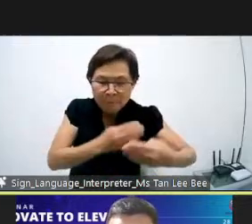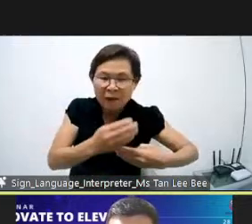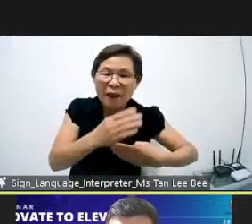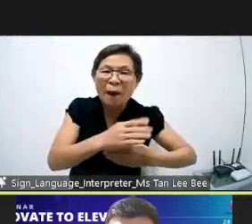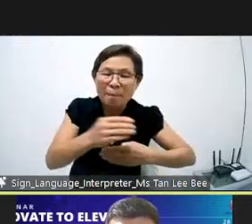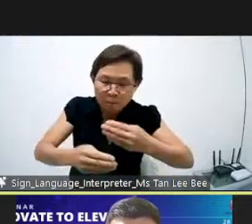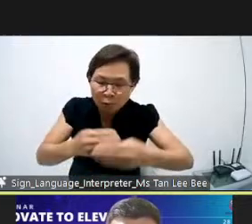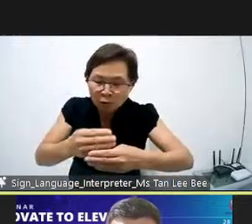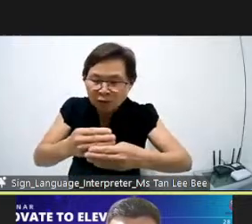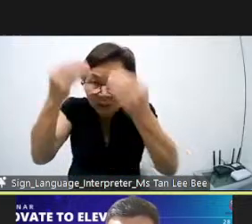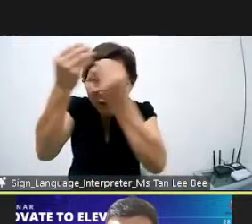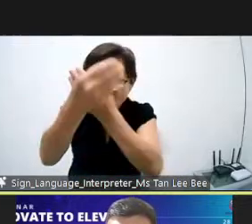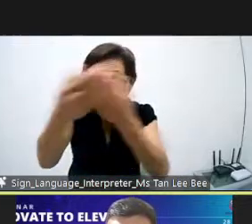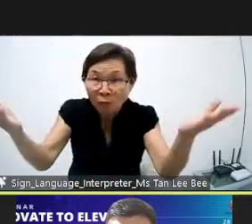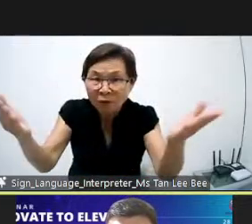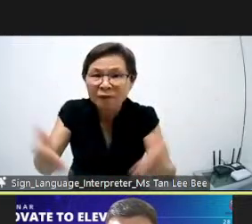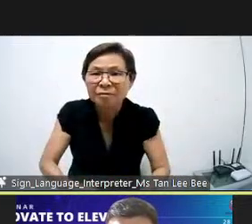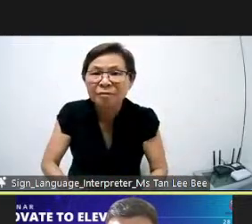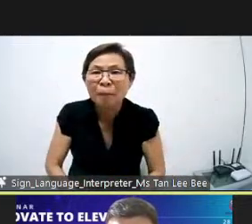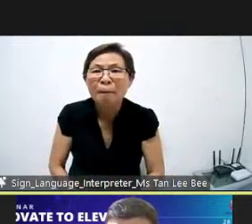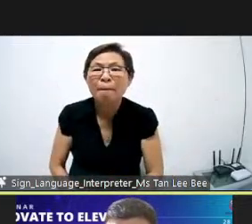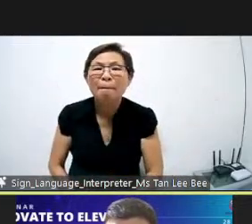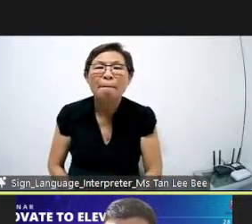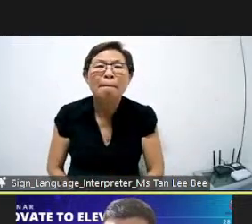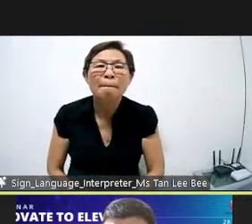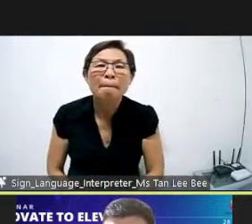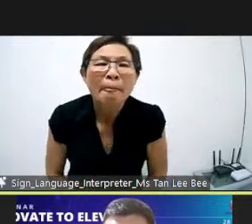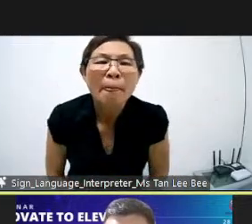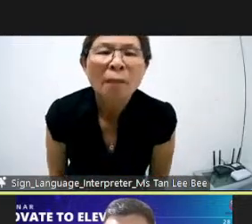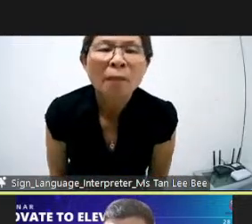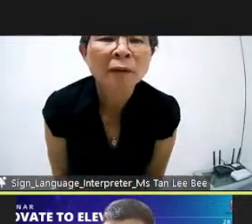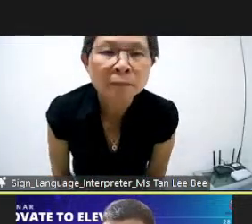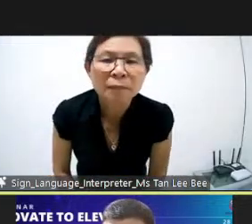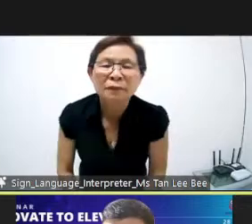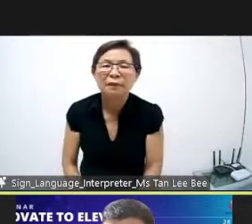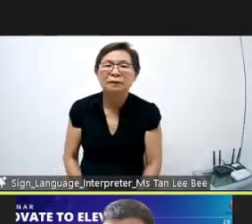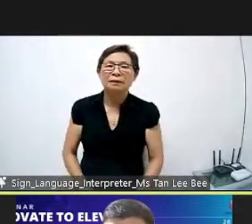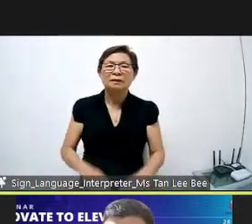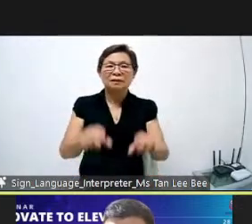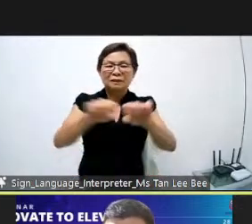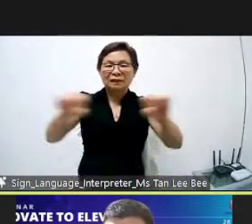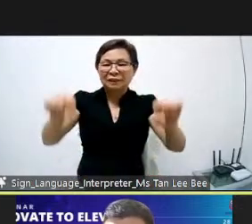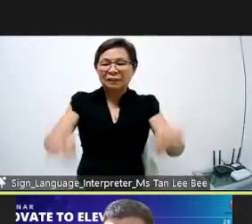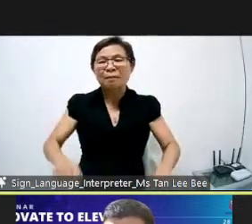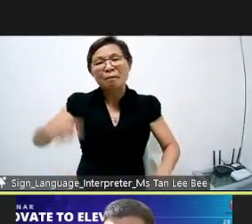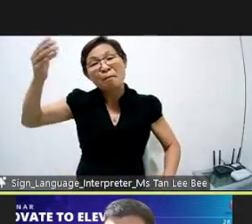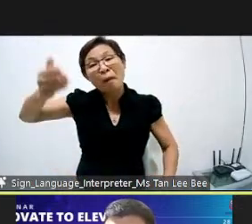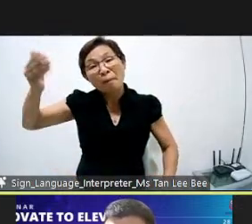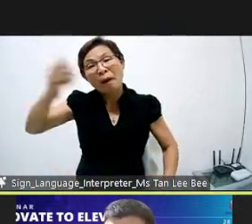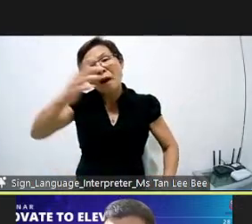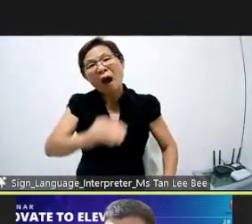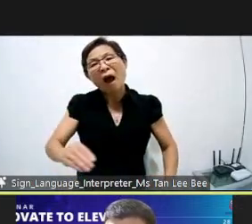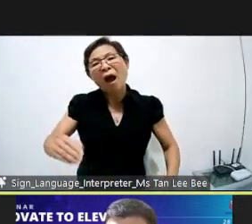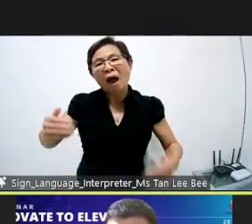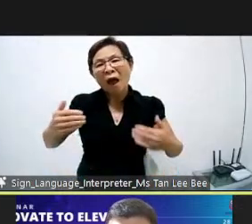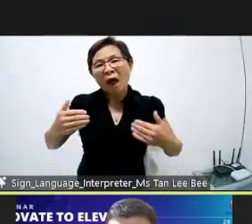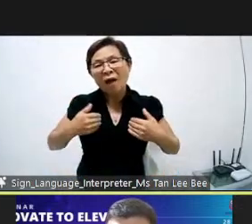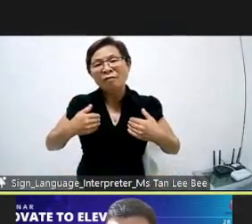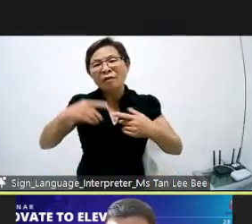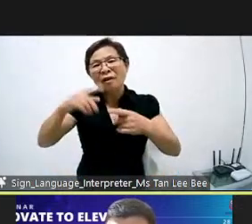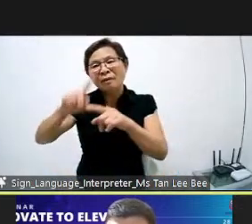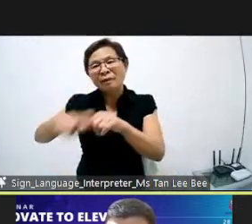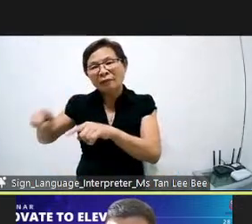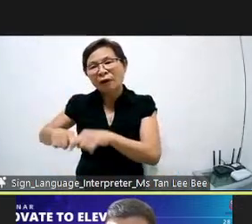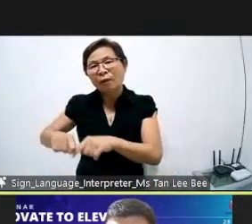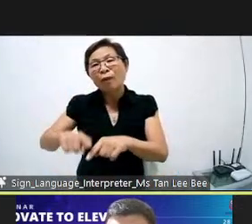information. Next, the systematic presentation and provision of multimedia elements and